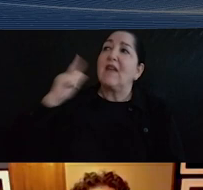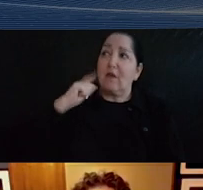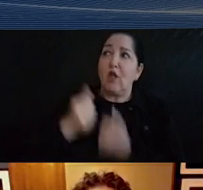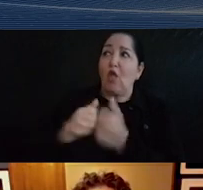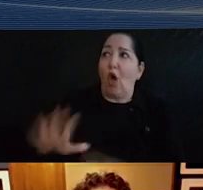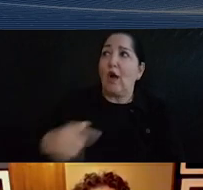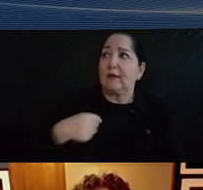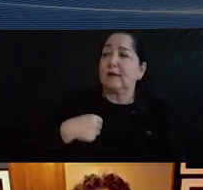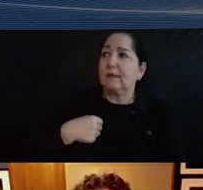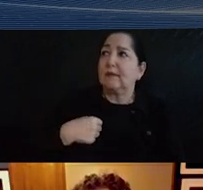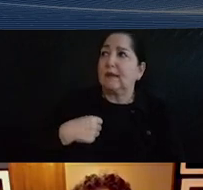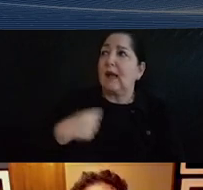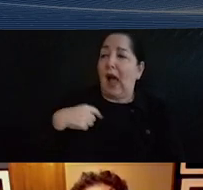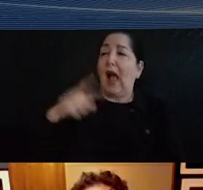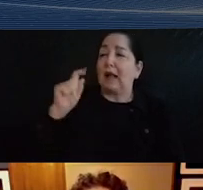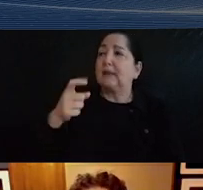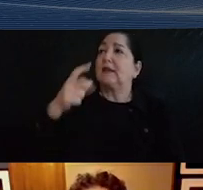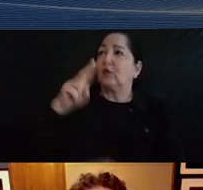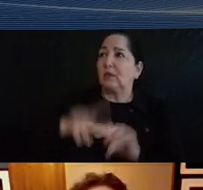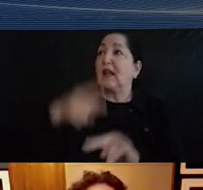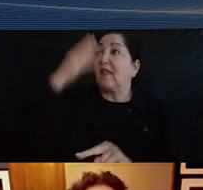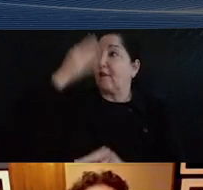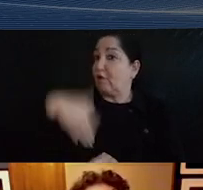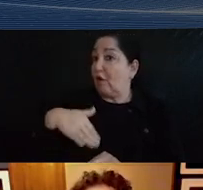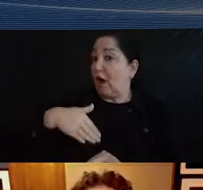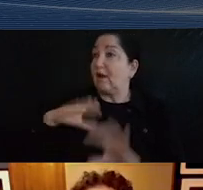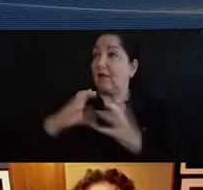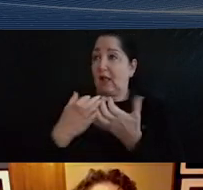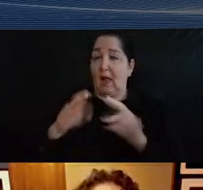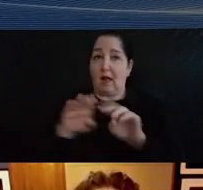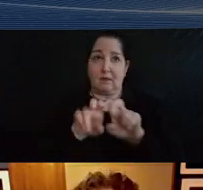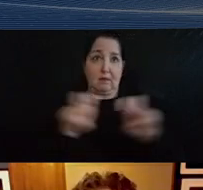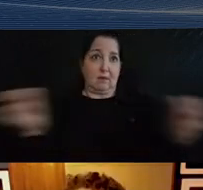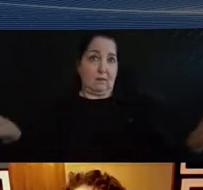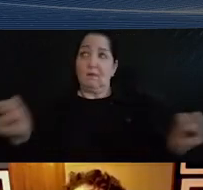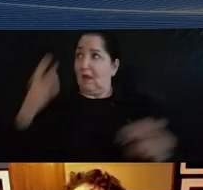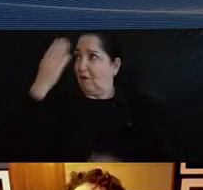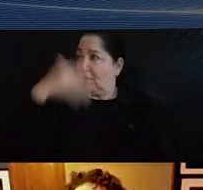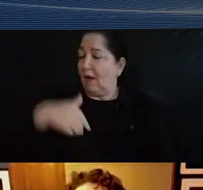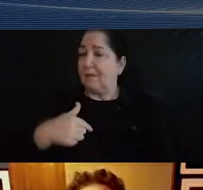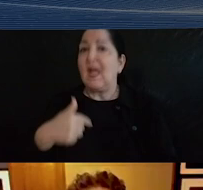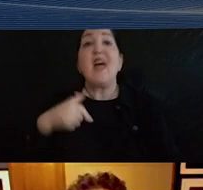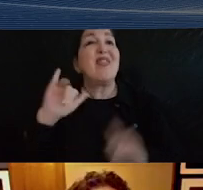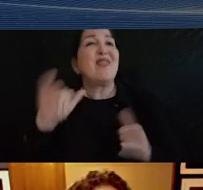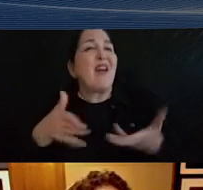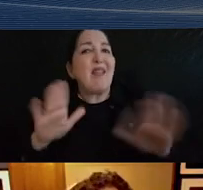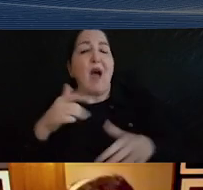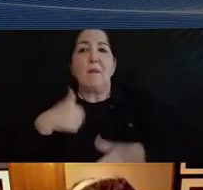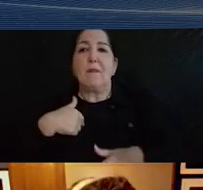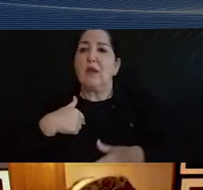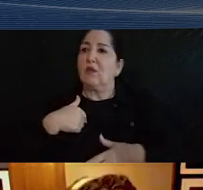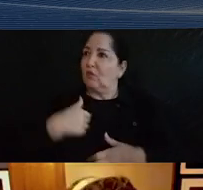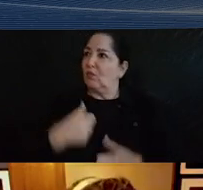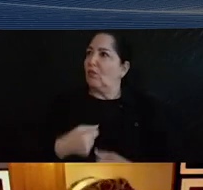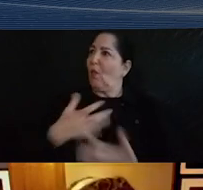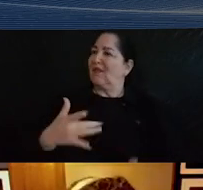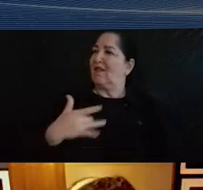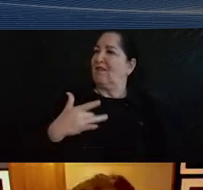hey, I have a hearing loss. I need to sit in the front of the class. That, for me, allowed me